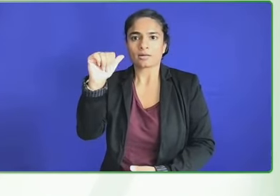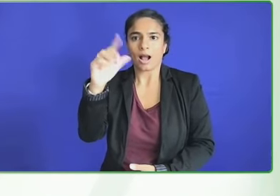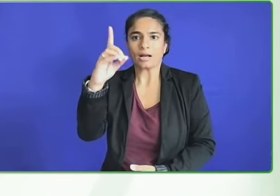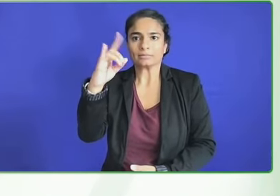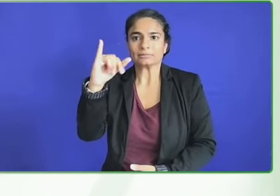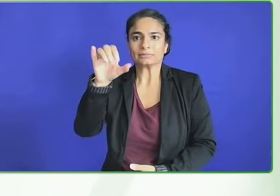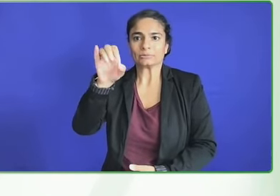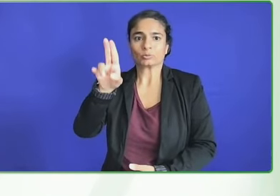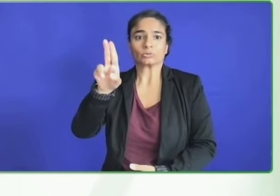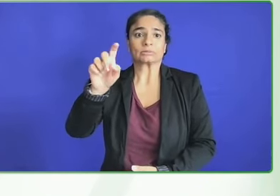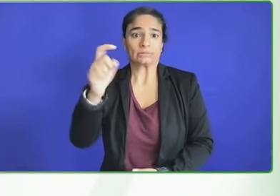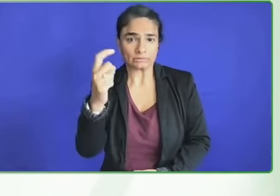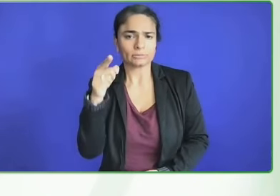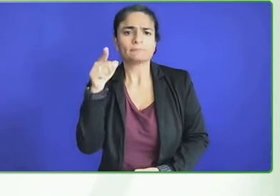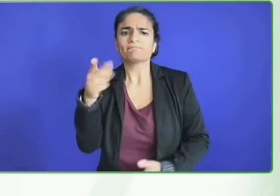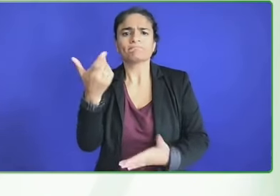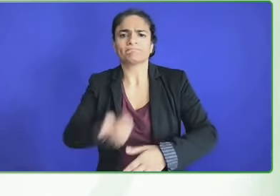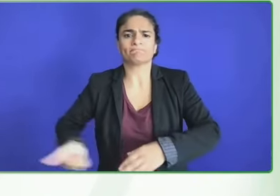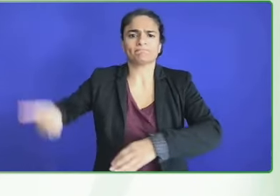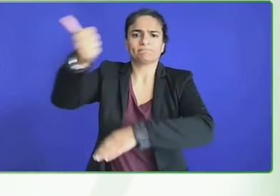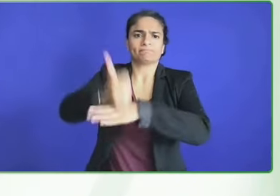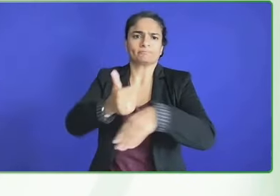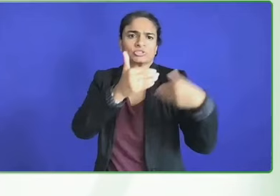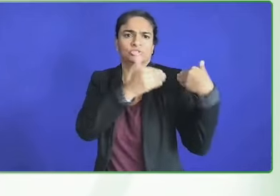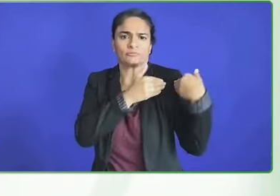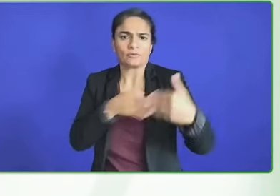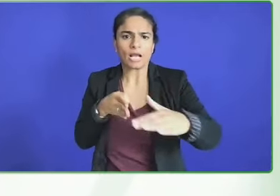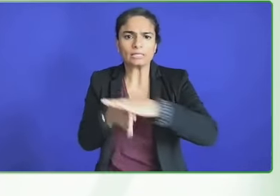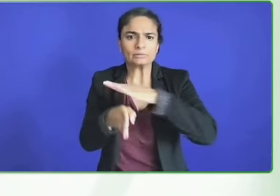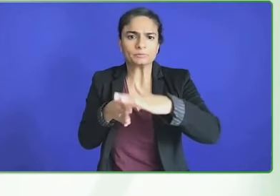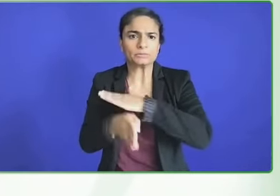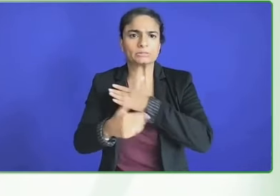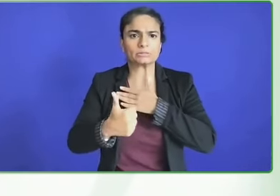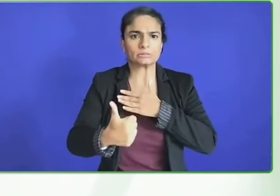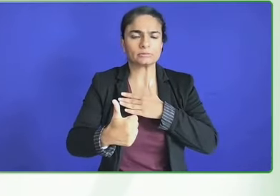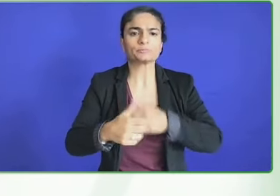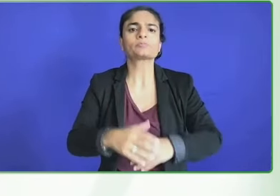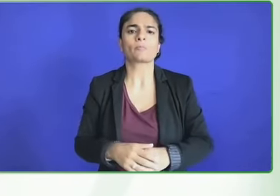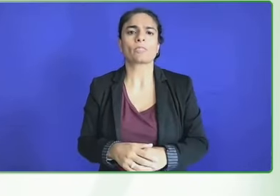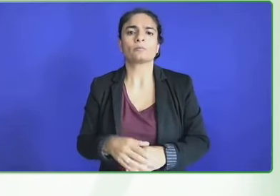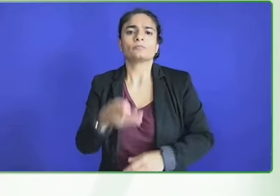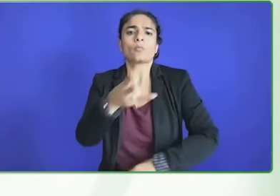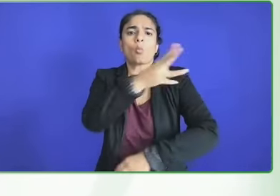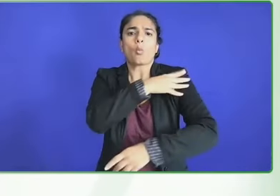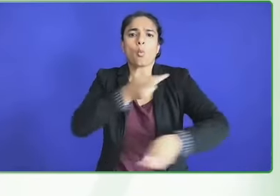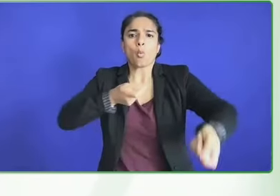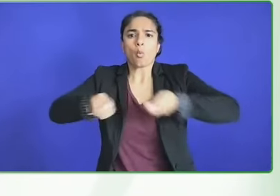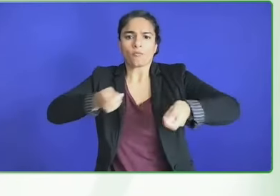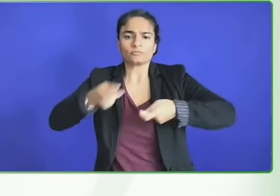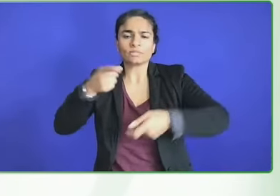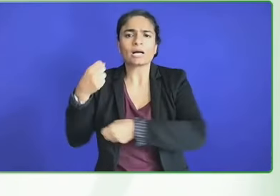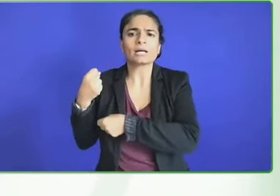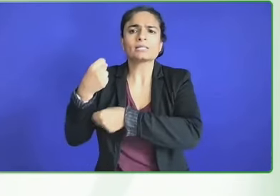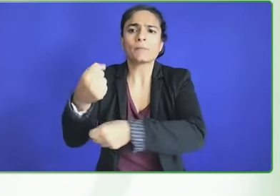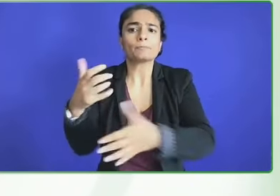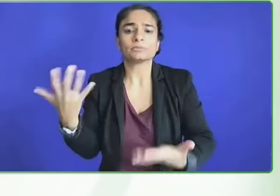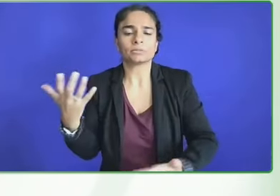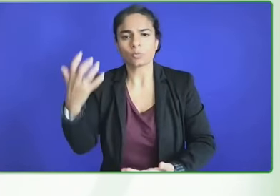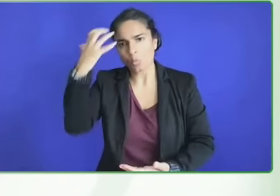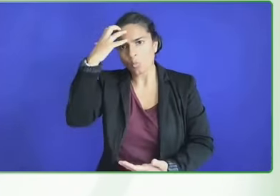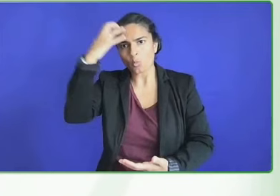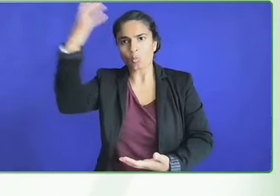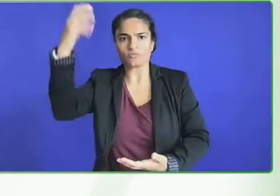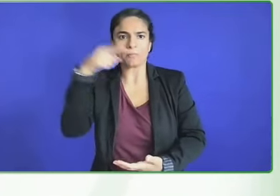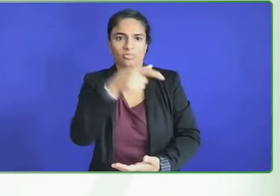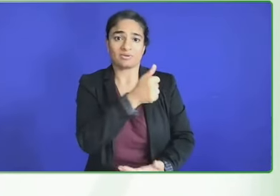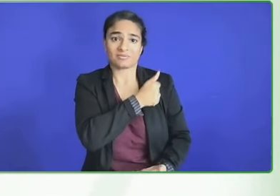Thank you, Cathal, for your introduction, and thank you to the Zero Project team. It's my honor to be here on behalf of Canada and to witness